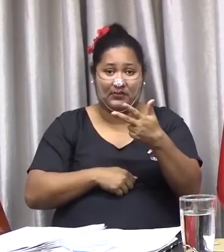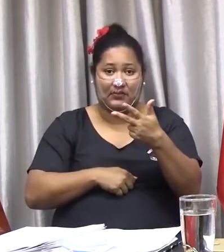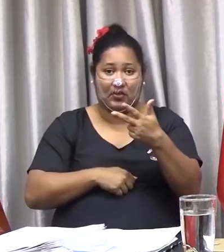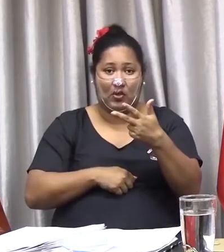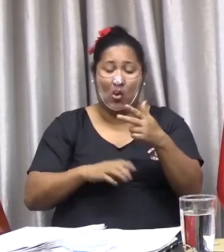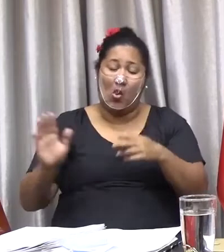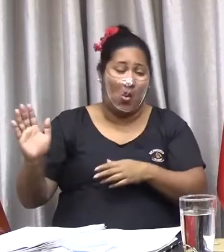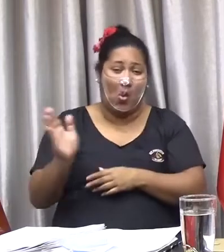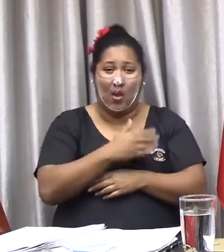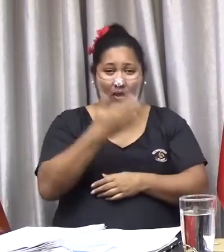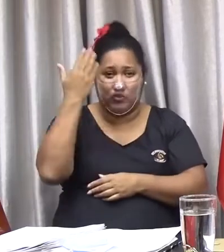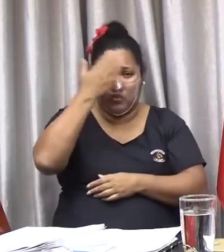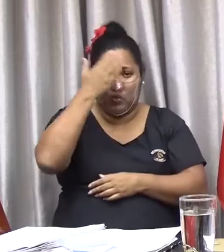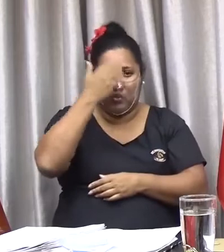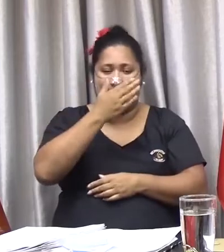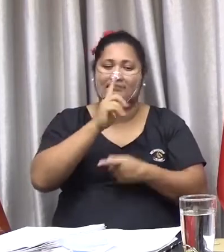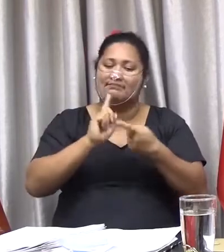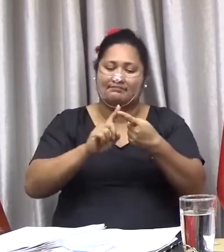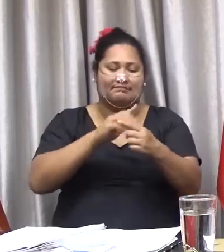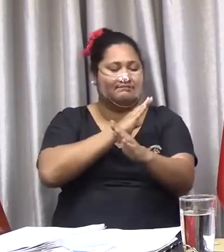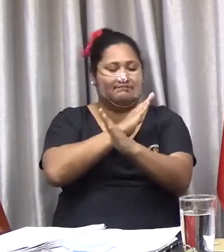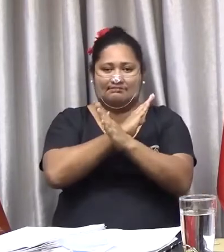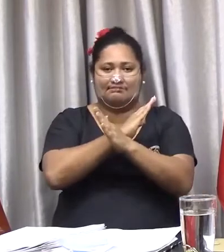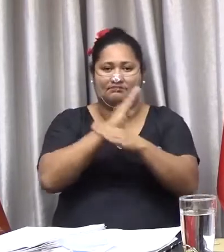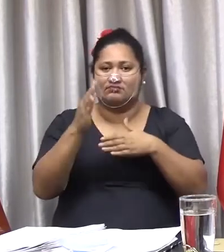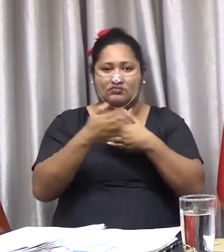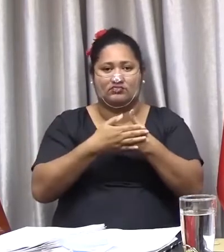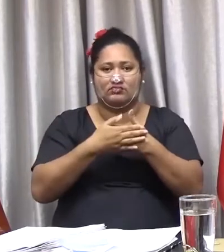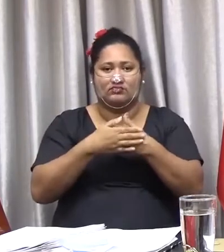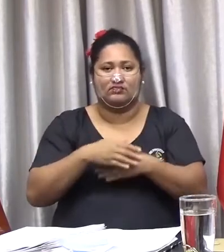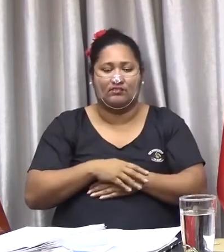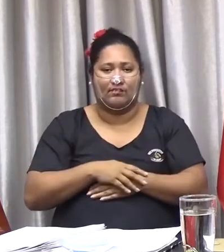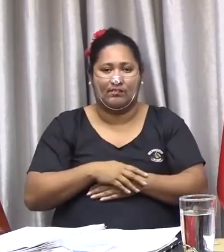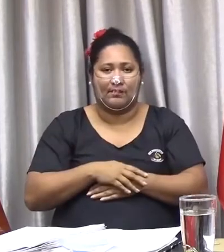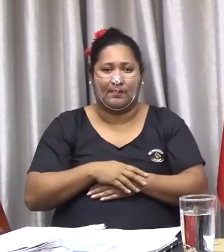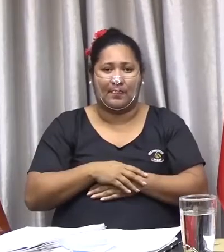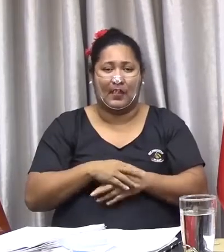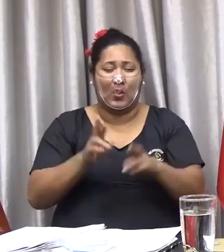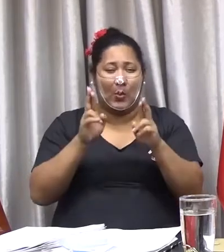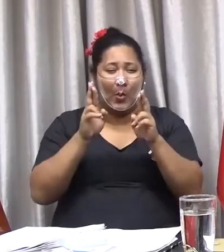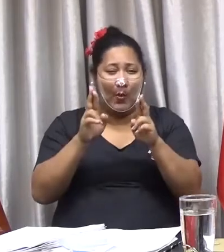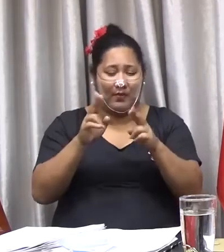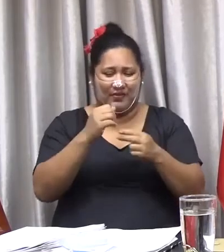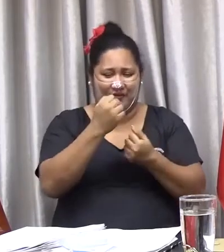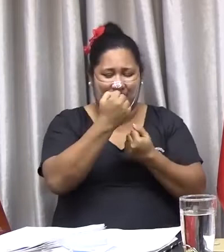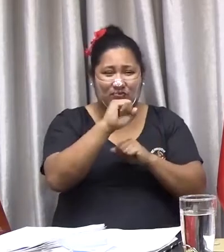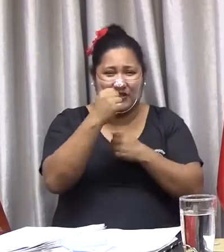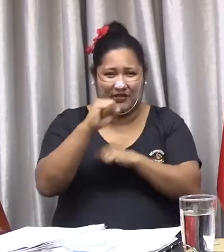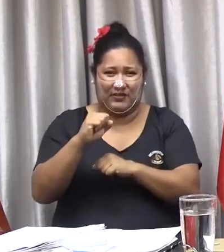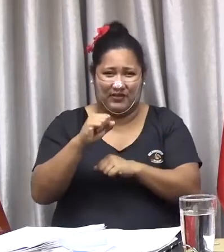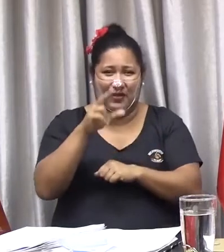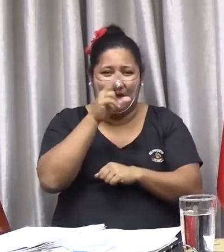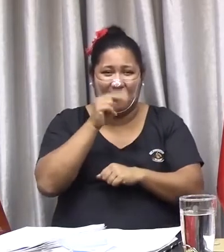all schools to remain closed. In our hope to safeguard young